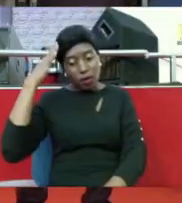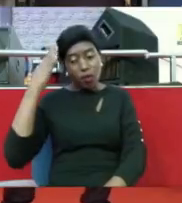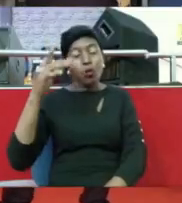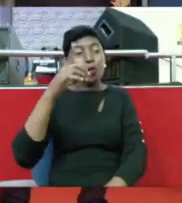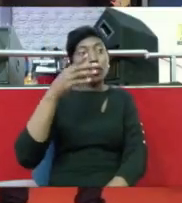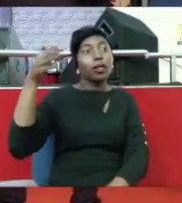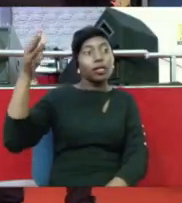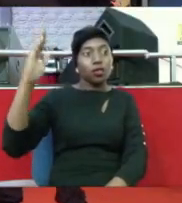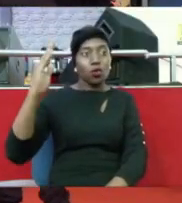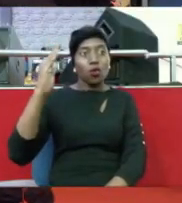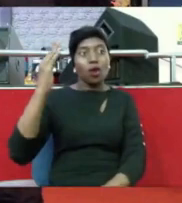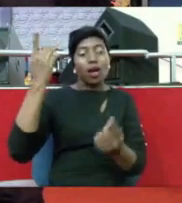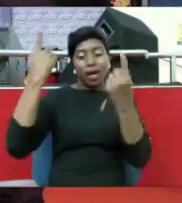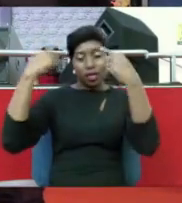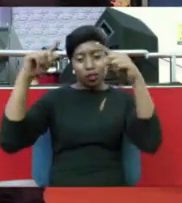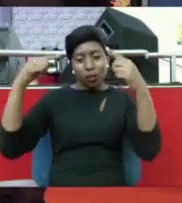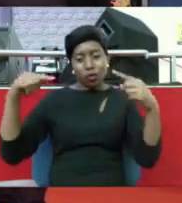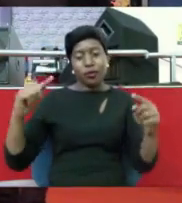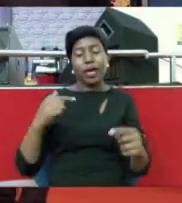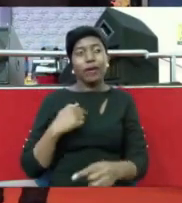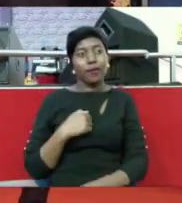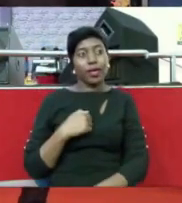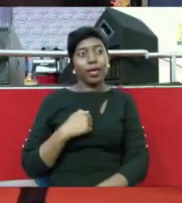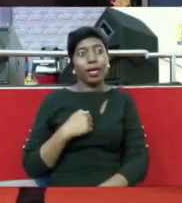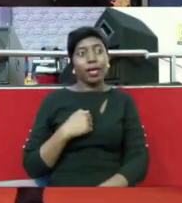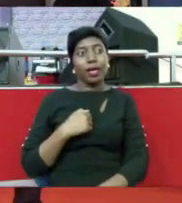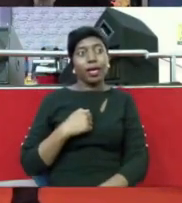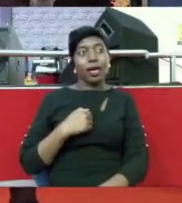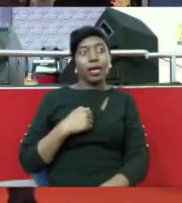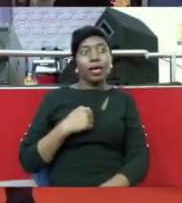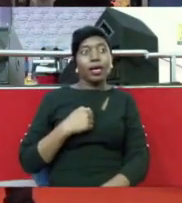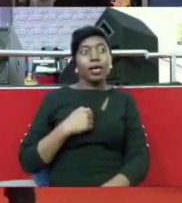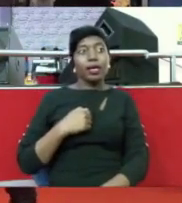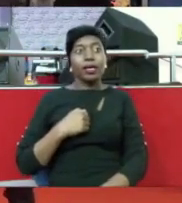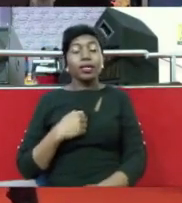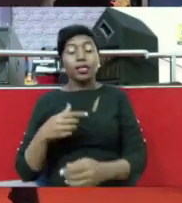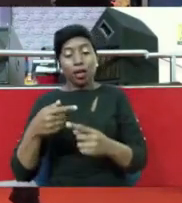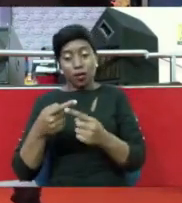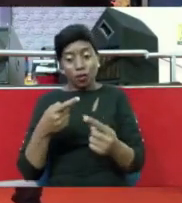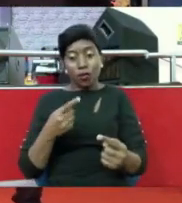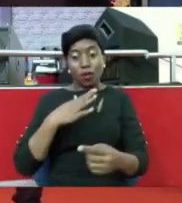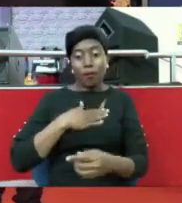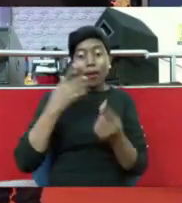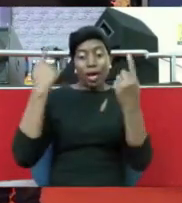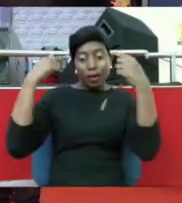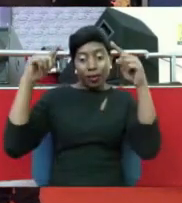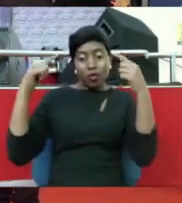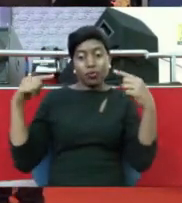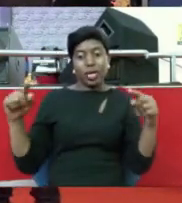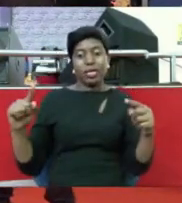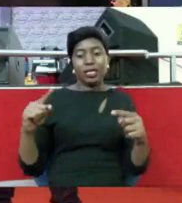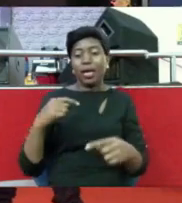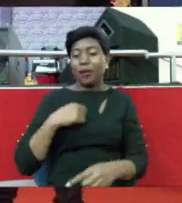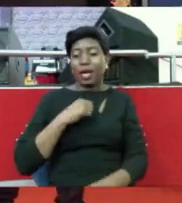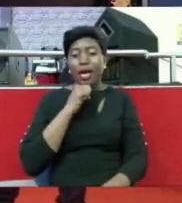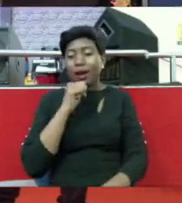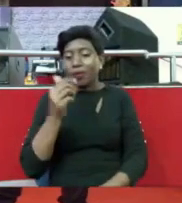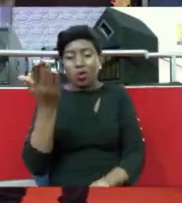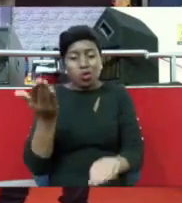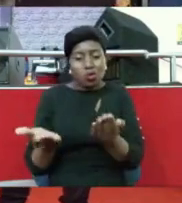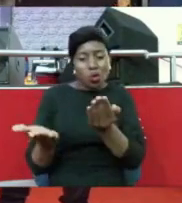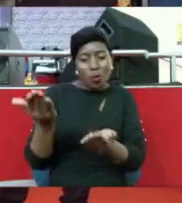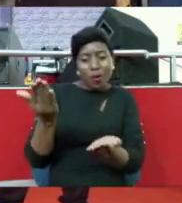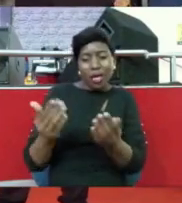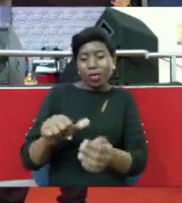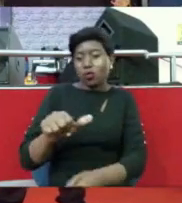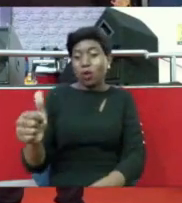God has prospered me. Ya kama Mungu ameninawirisha. It is out of my prosperity. Niko kutoka kwa ufanisi wangu. I'm not measuring myself with anyone. Sijilinganishi na